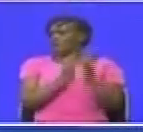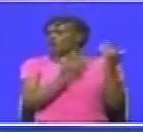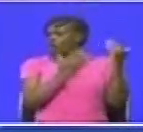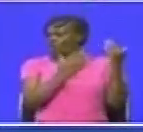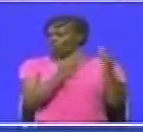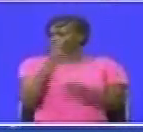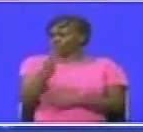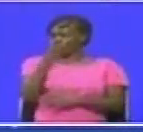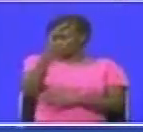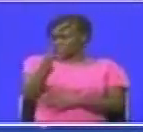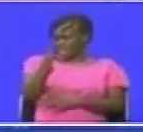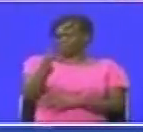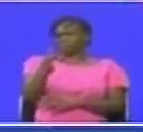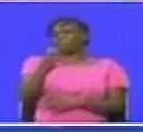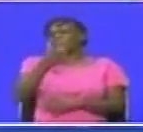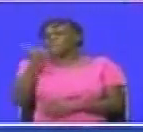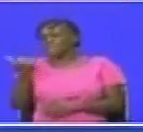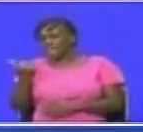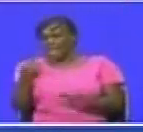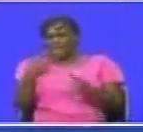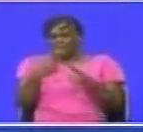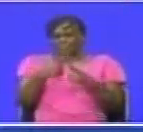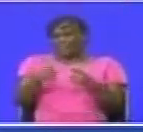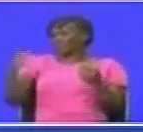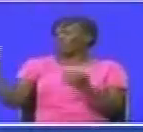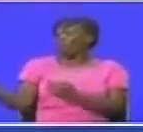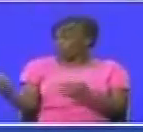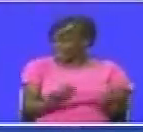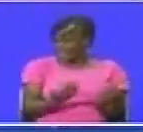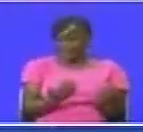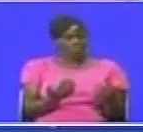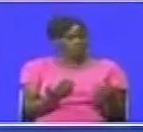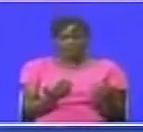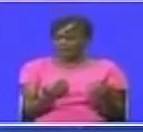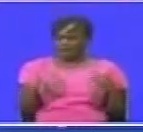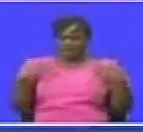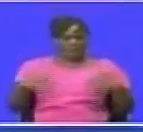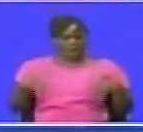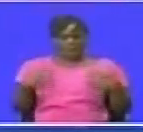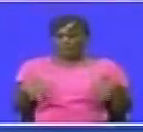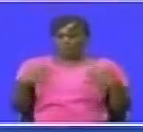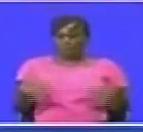better things to come in future. But how we've been received, it's epic, it's phenomenal. I think